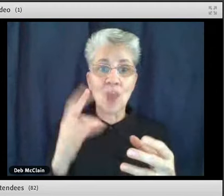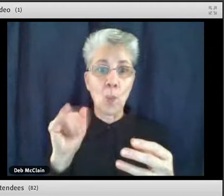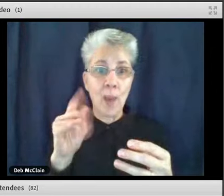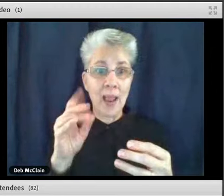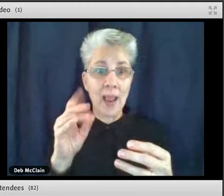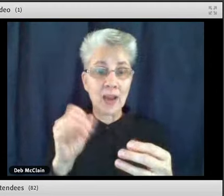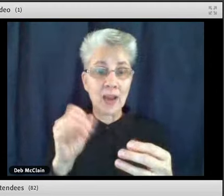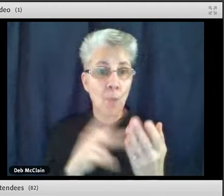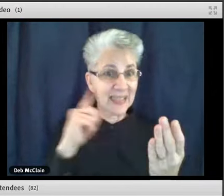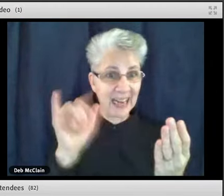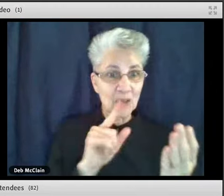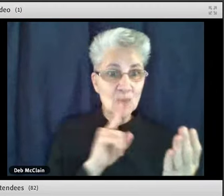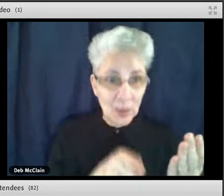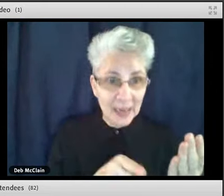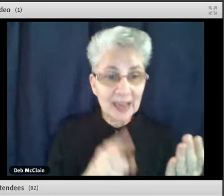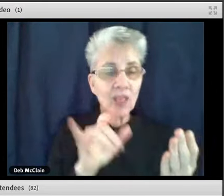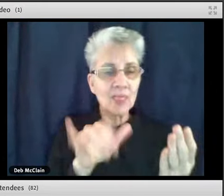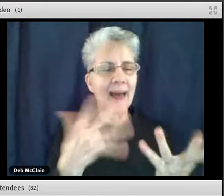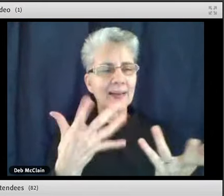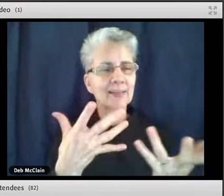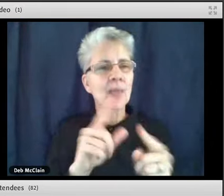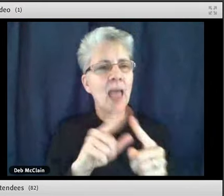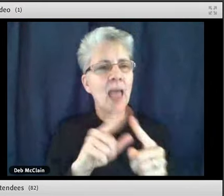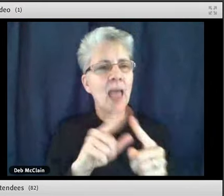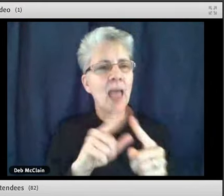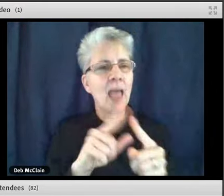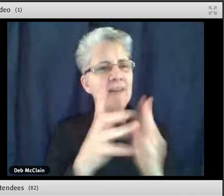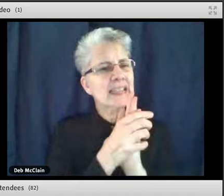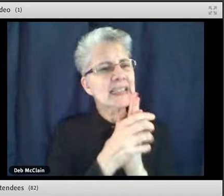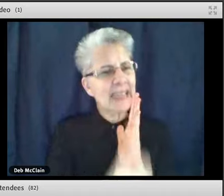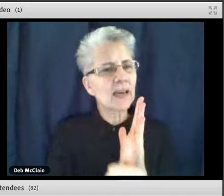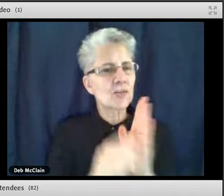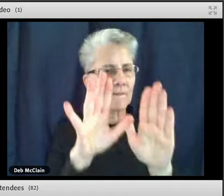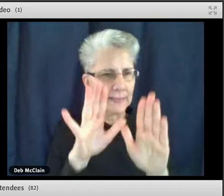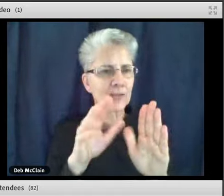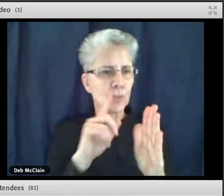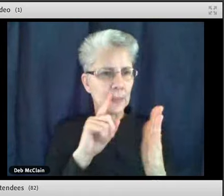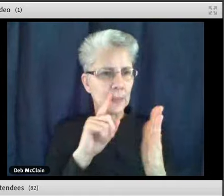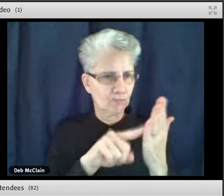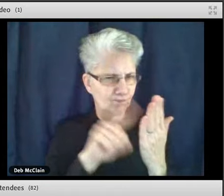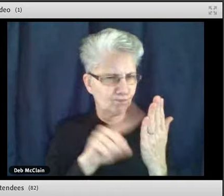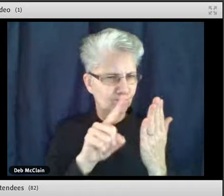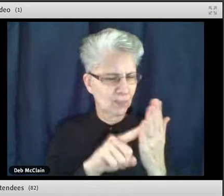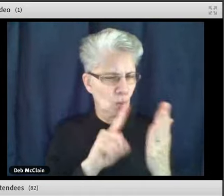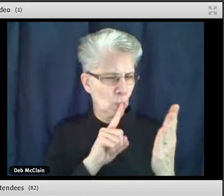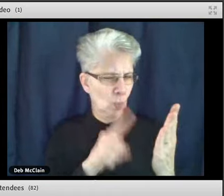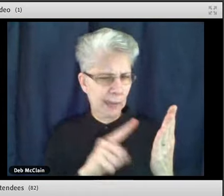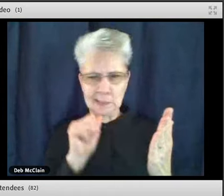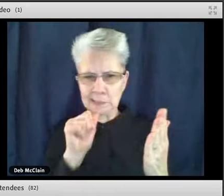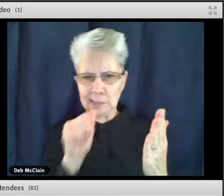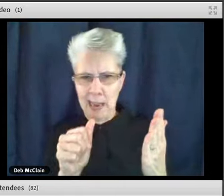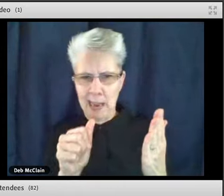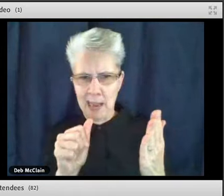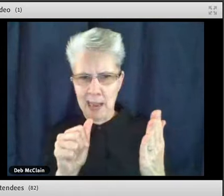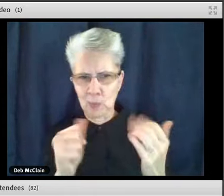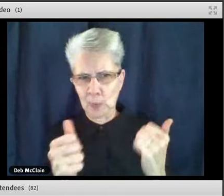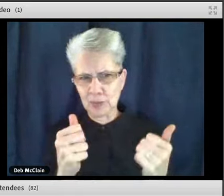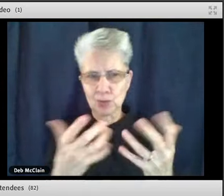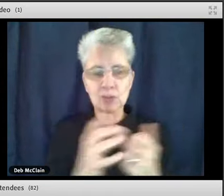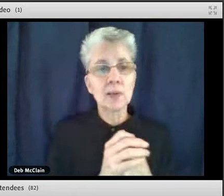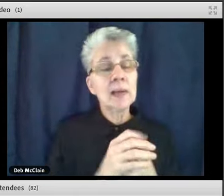here. Filter bubble is something you want to think about because sometimes people go and look for news that already supports their